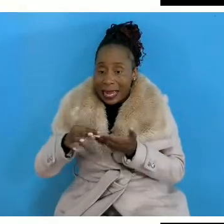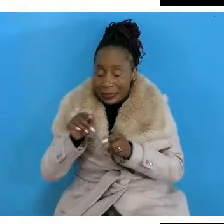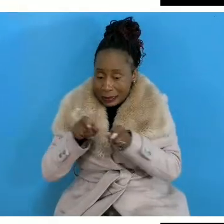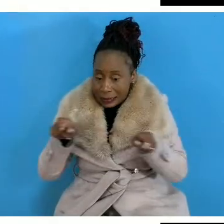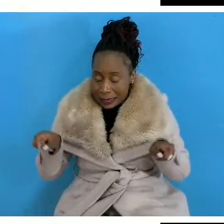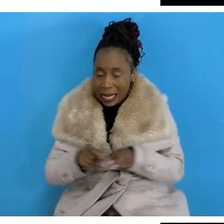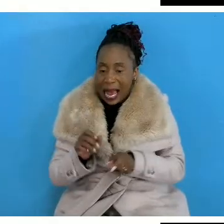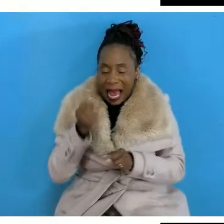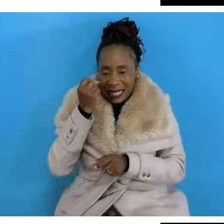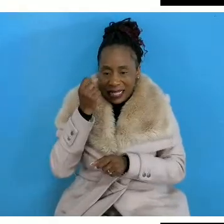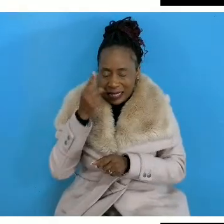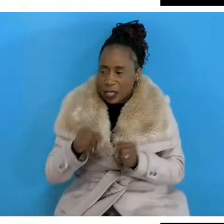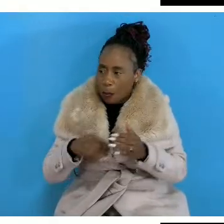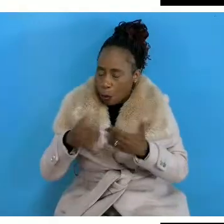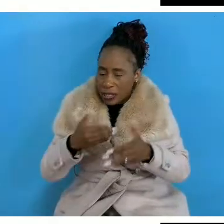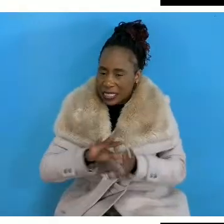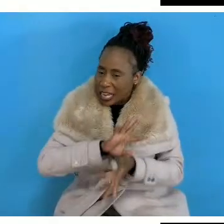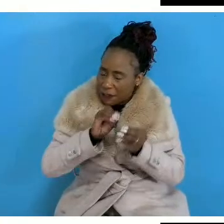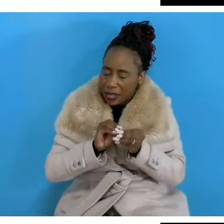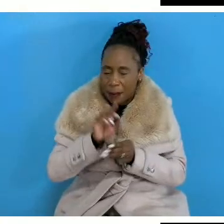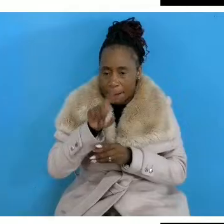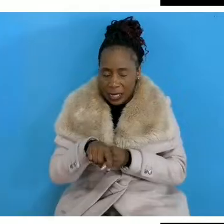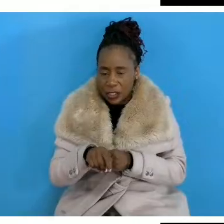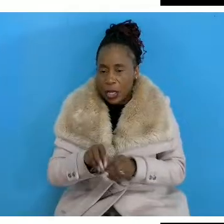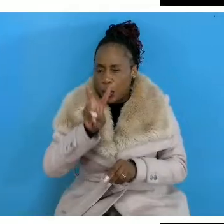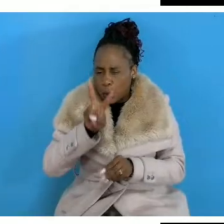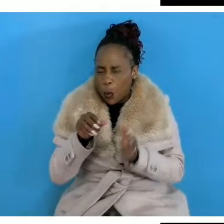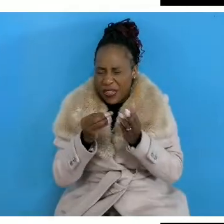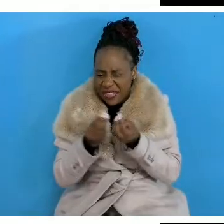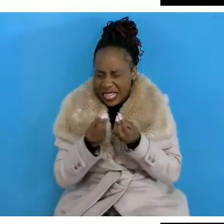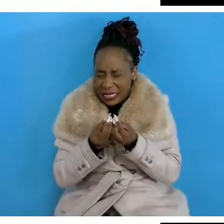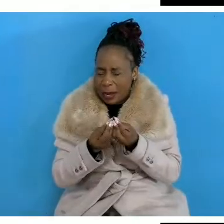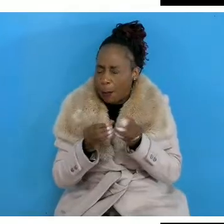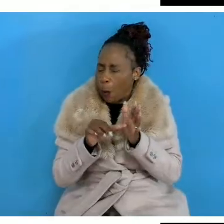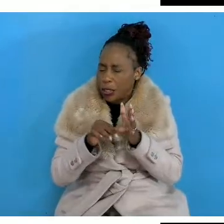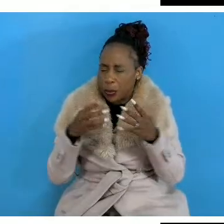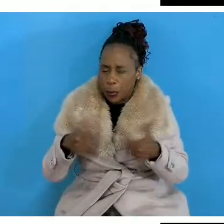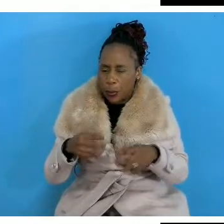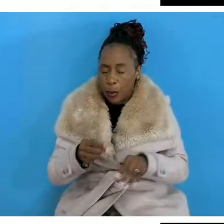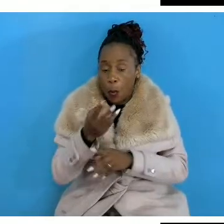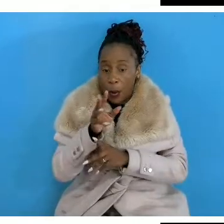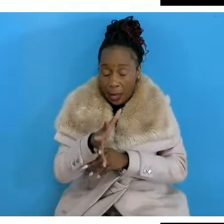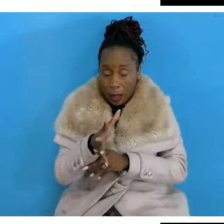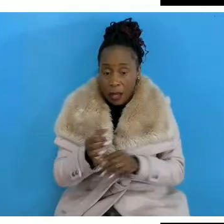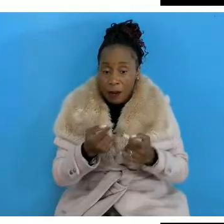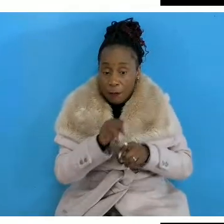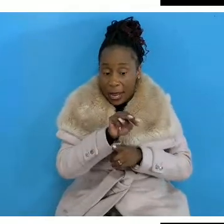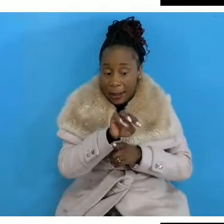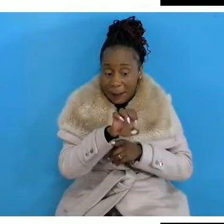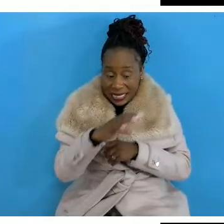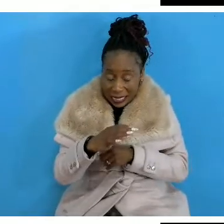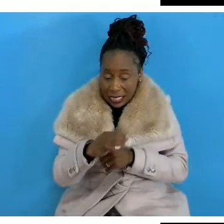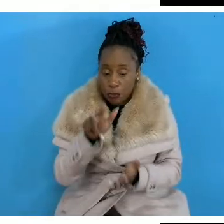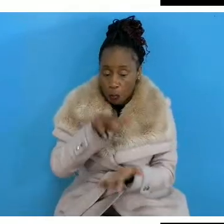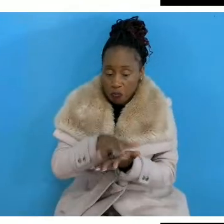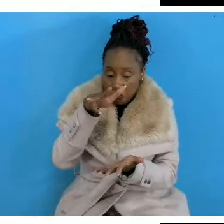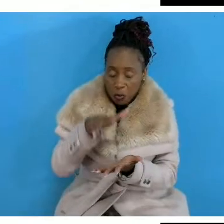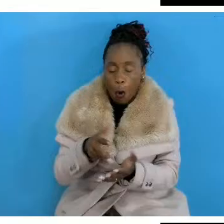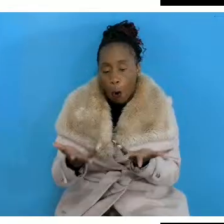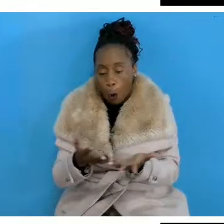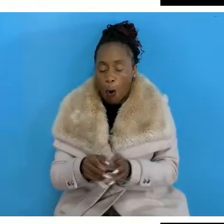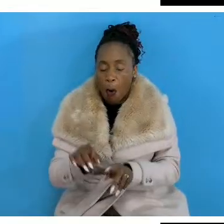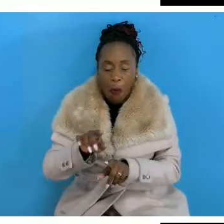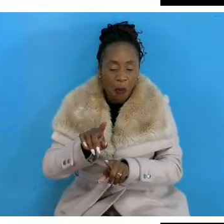and everything. There are two things that will be very key in terms of the MEC to grant or not to grant the